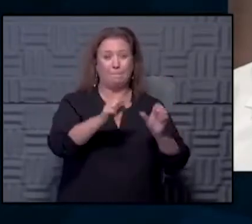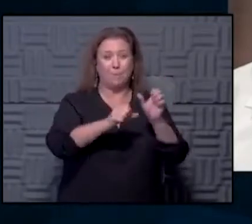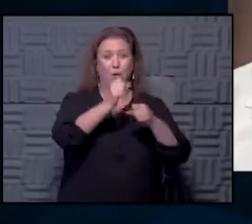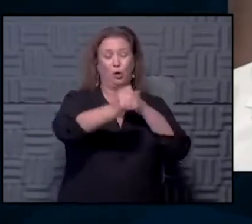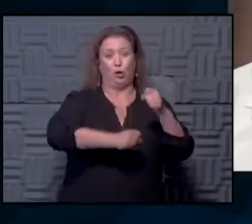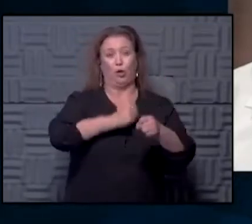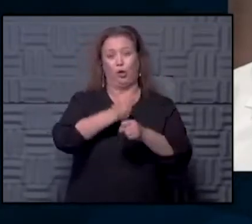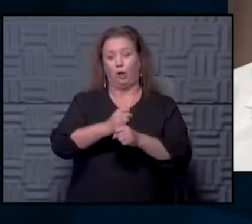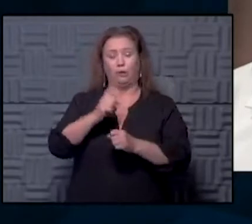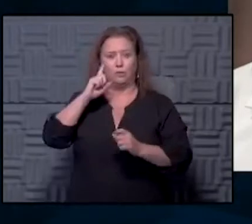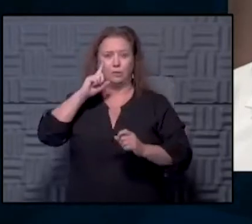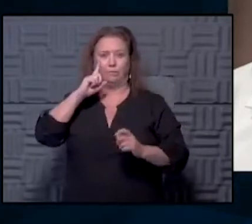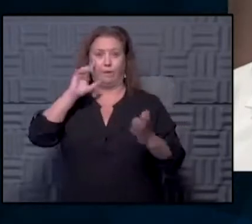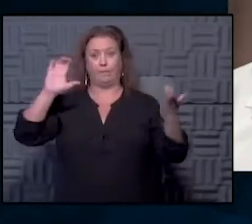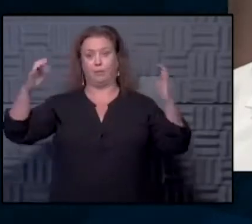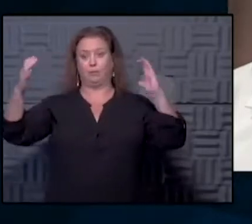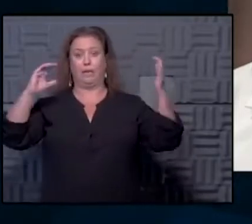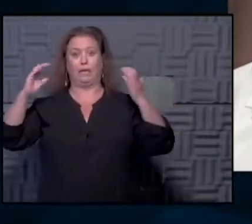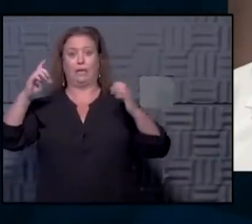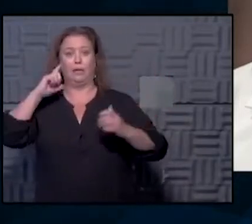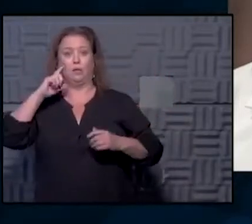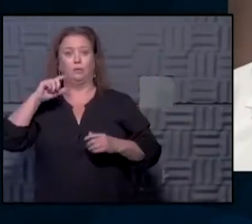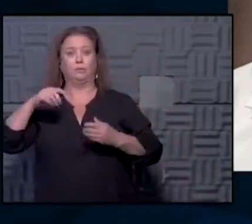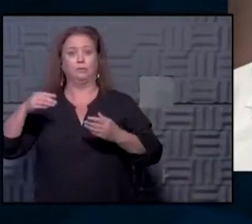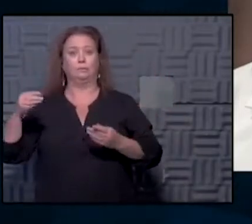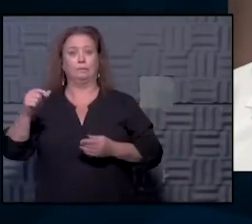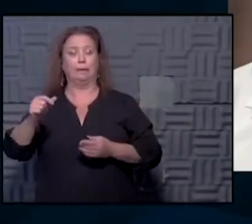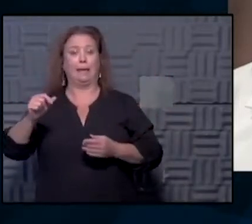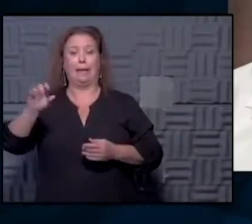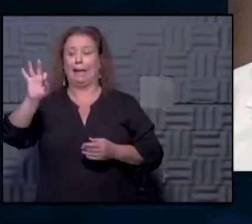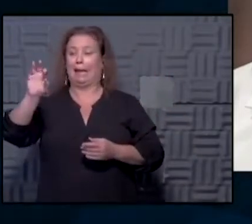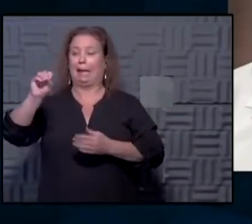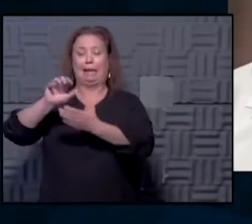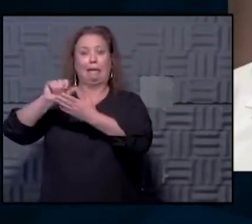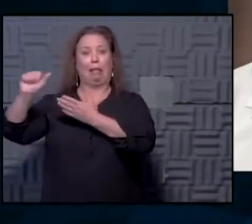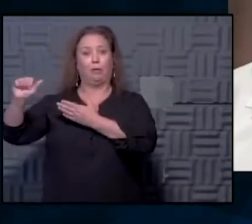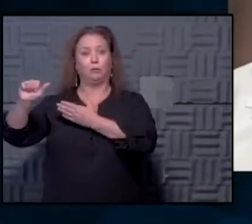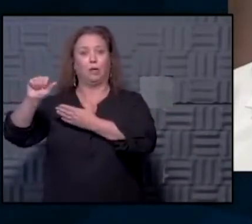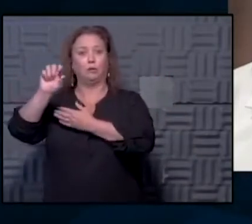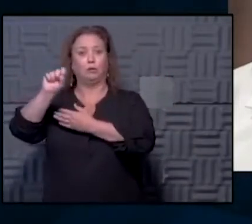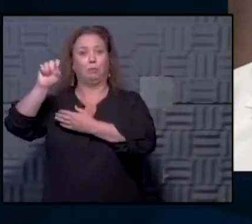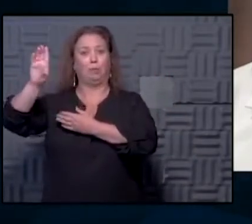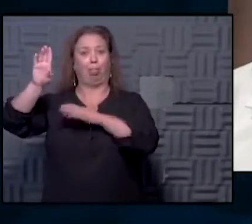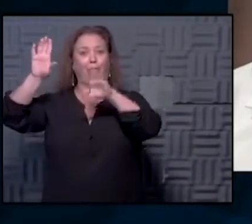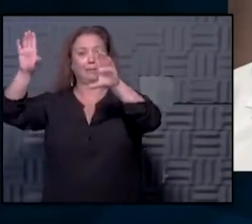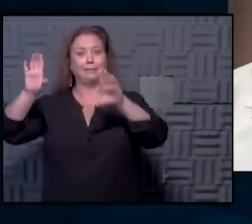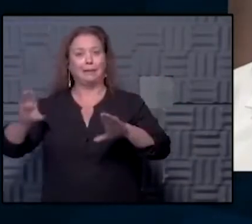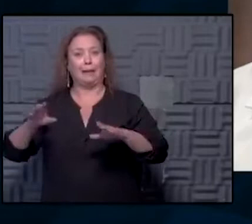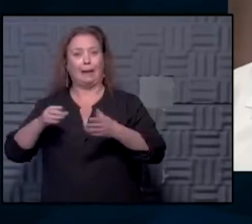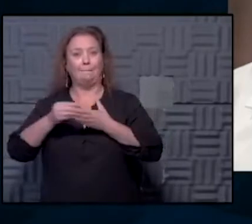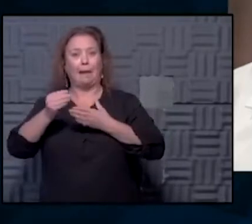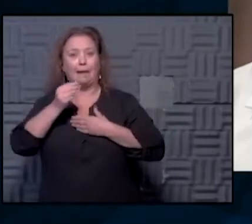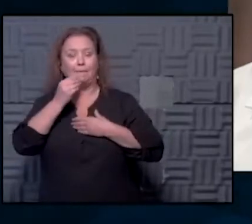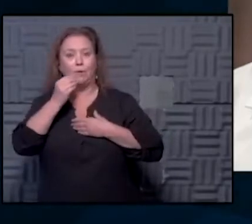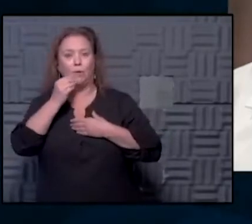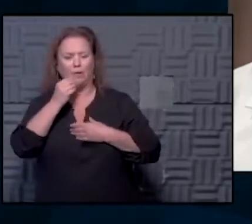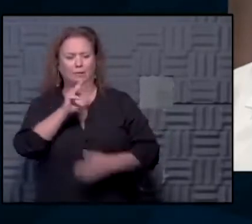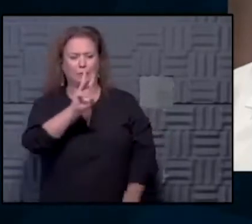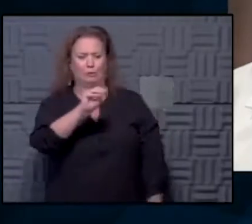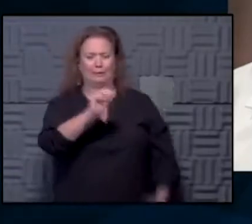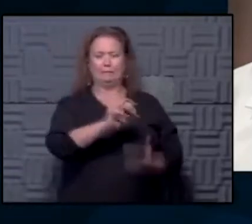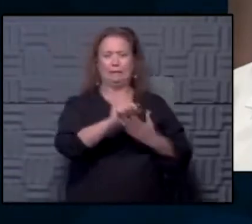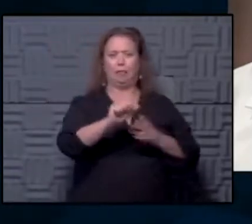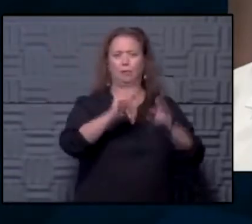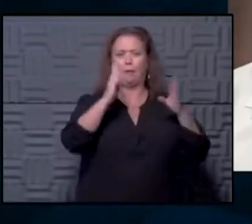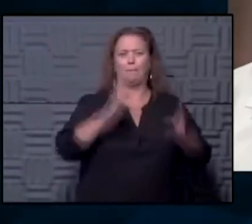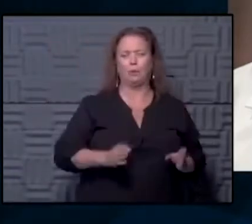spend $90 on Super Bowl Sunday just buying food and beverage and merchandise. So we are at the bottom of the heap in terms